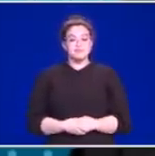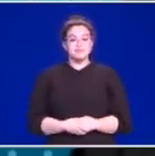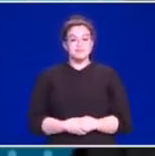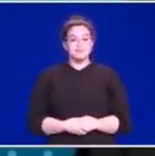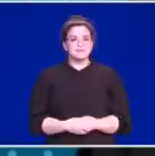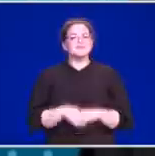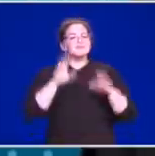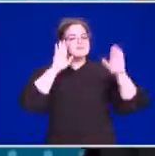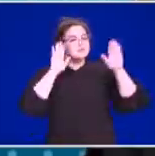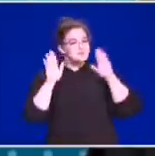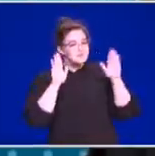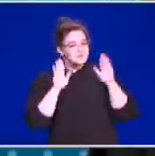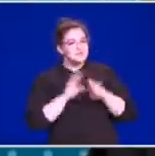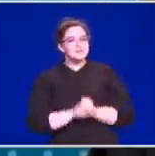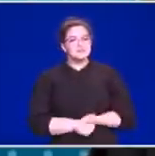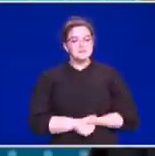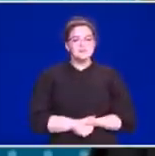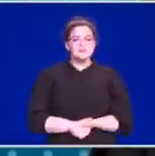Hi there.